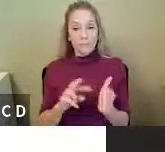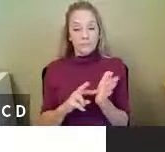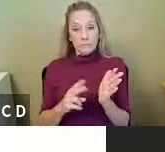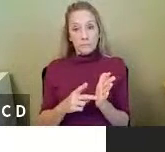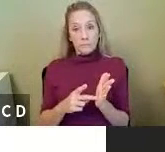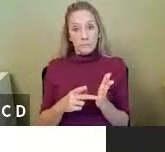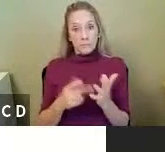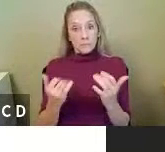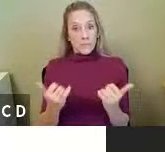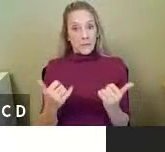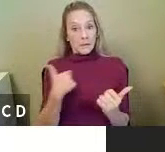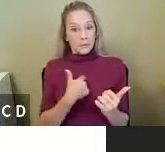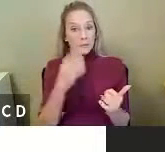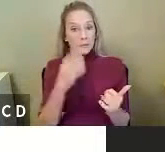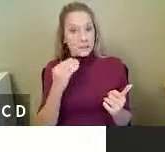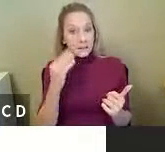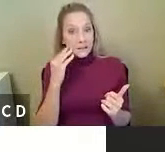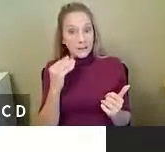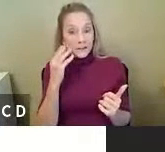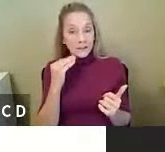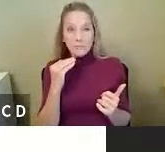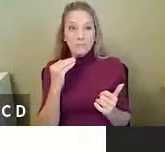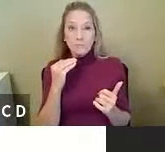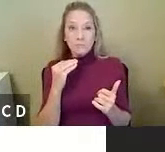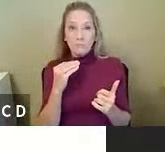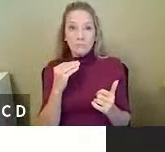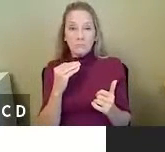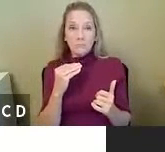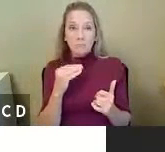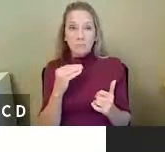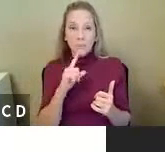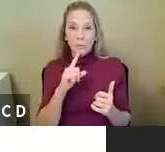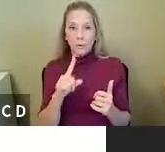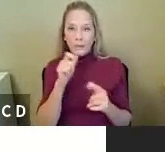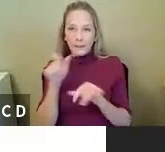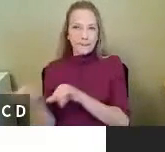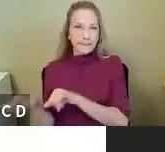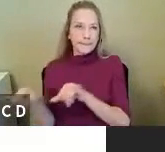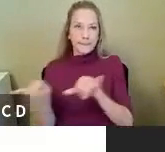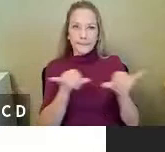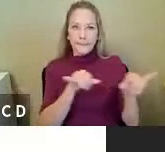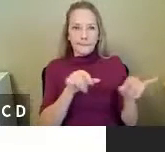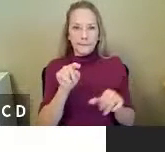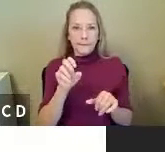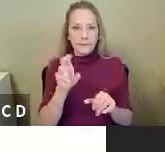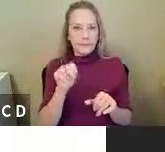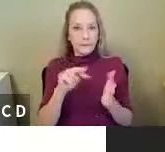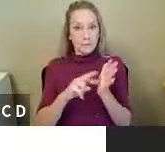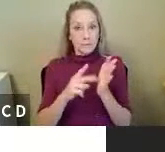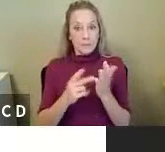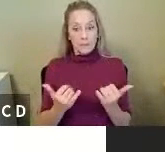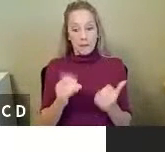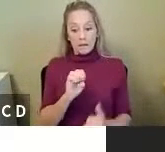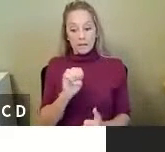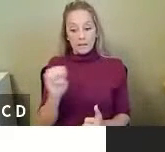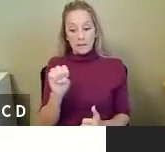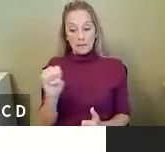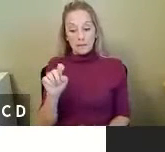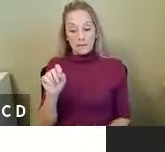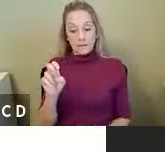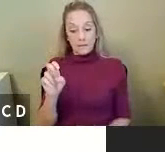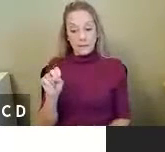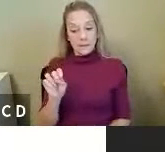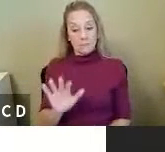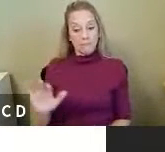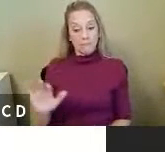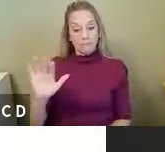here, although it's not happening evenly across the state, meaning that at this current time, the eastern portion of the state